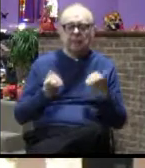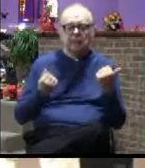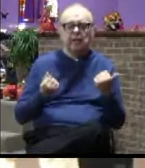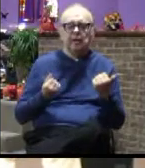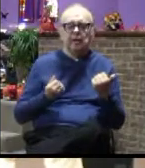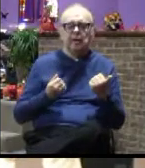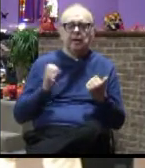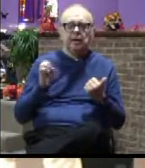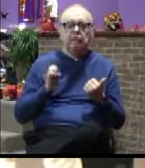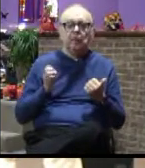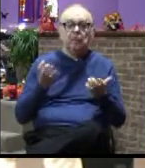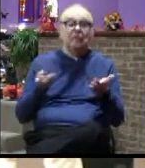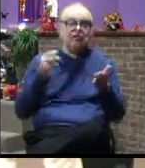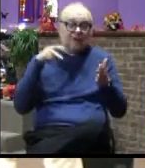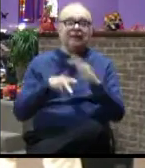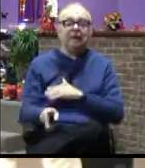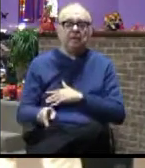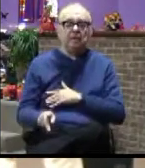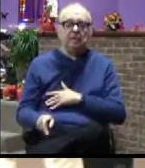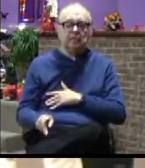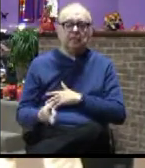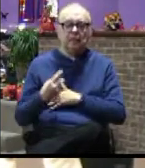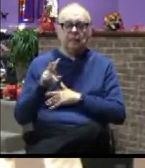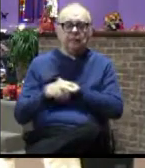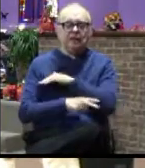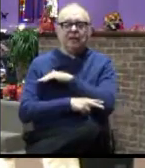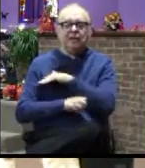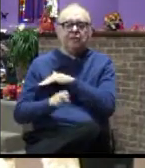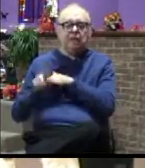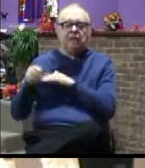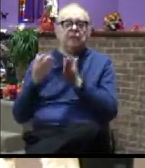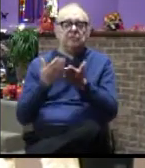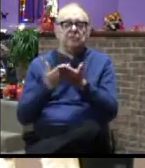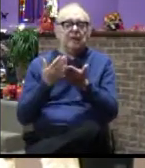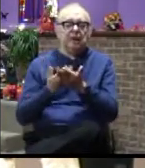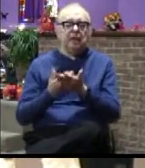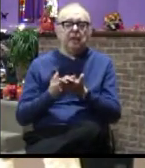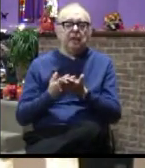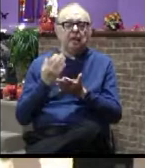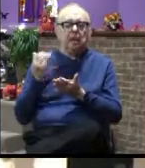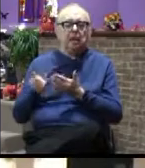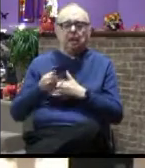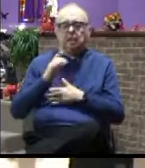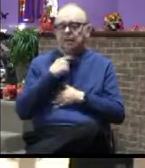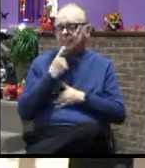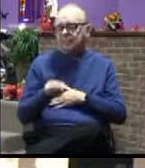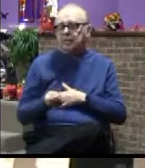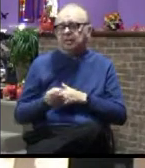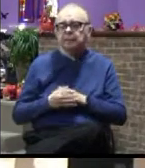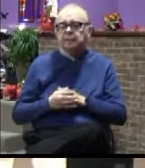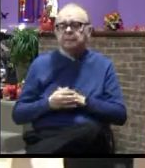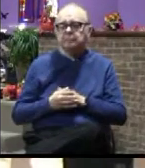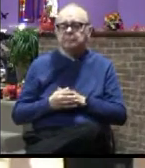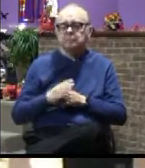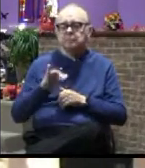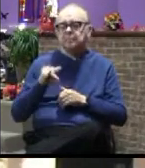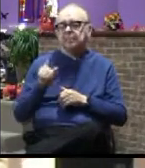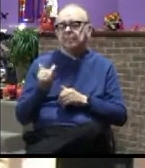his life because Esau was going to kill him for stealing his inheritance. And God said,